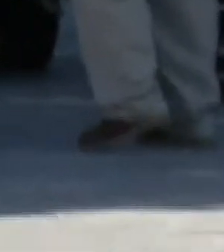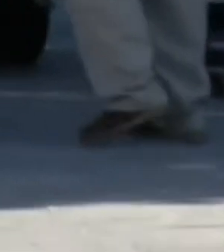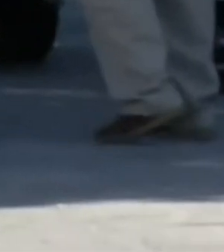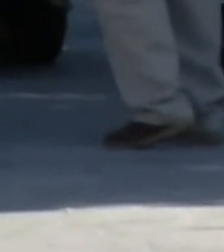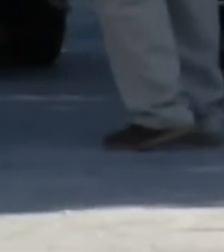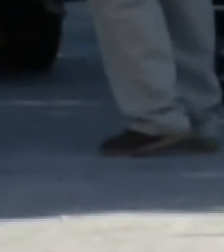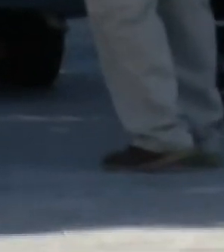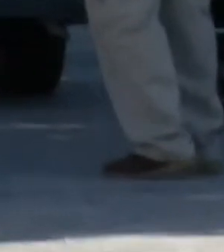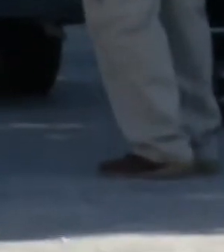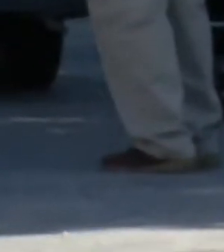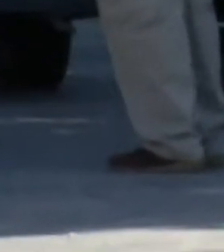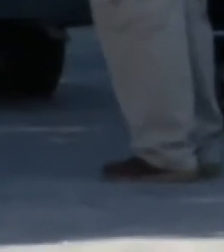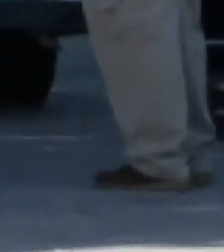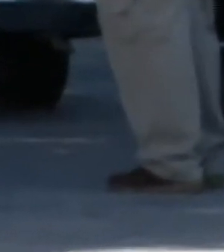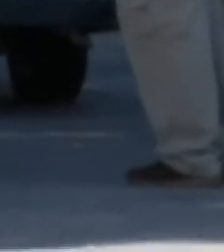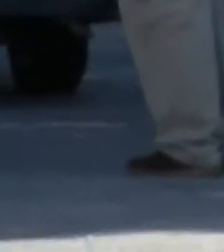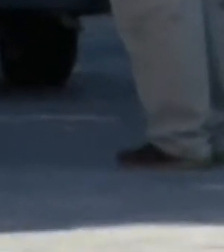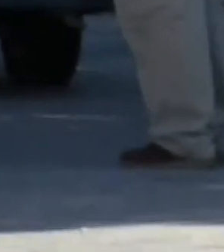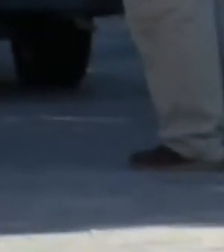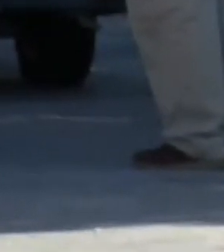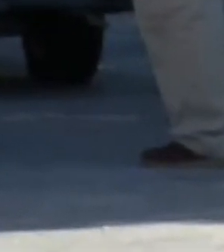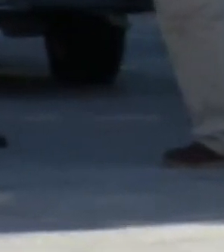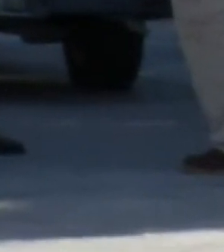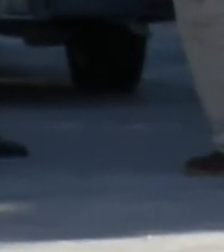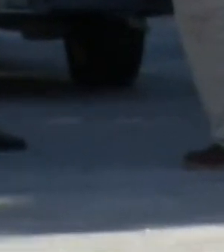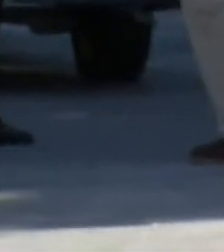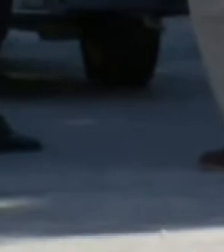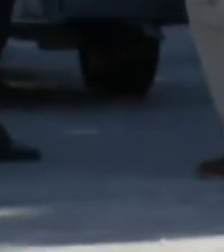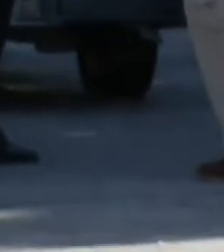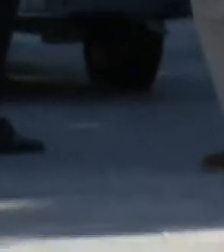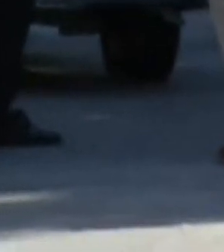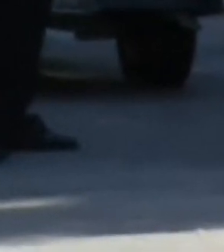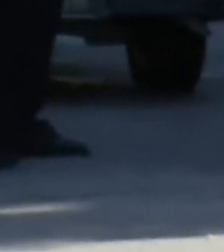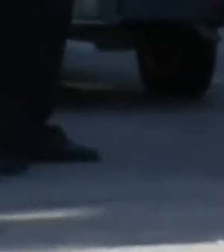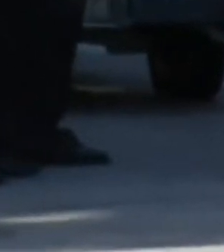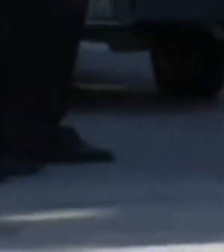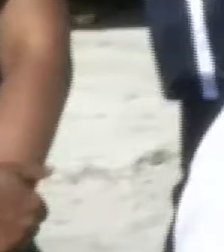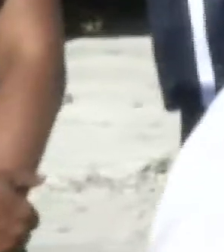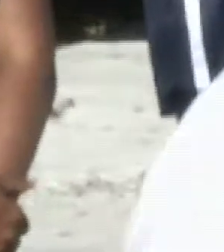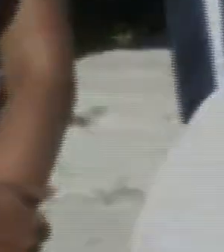We've got the family's reaction. The National Report starts now.